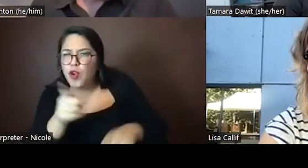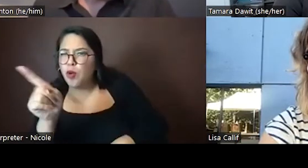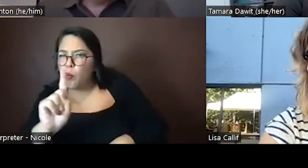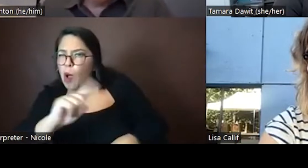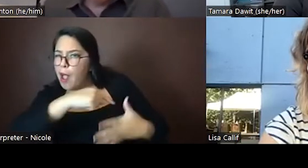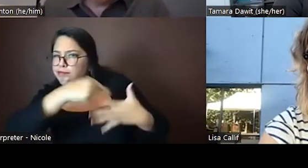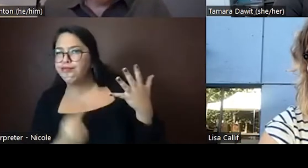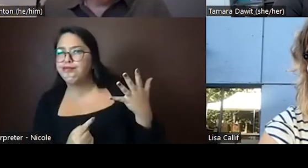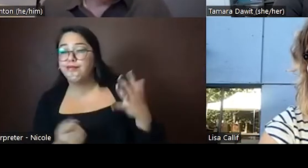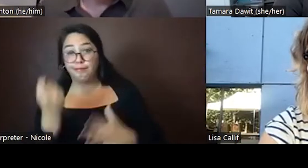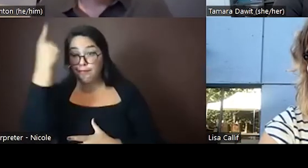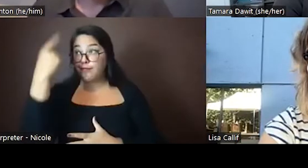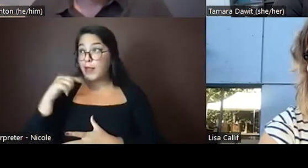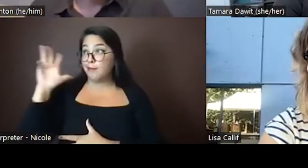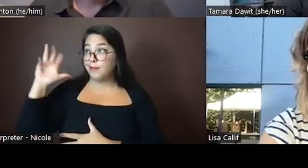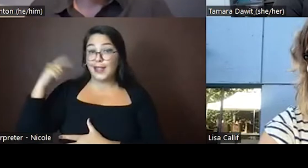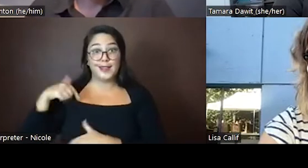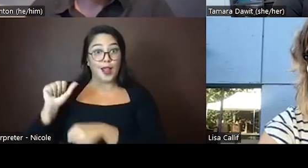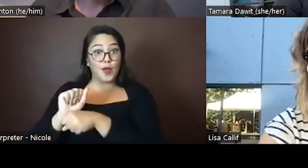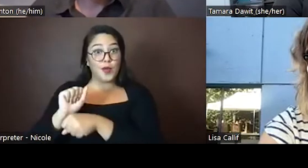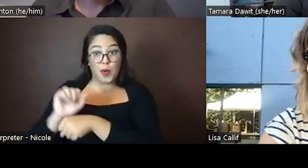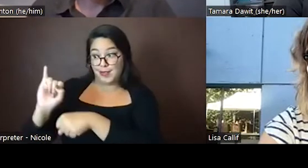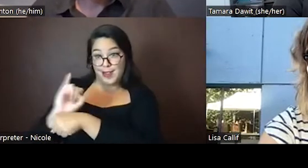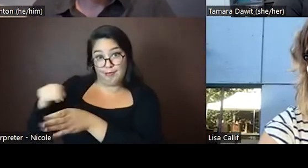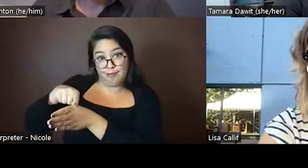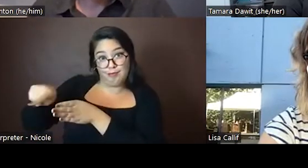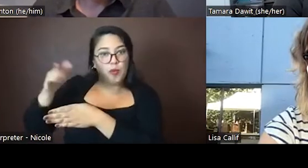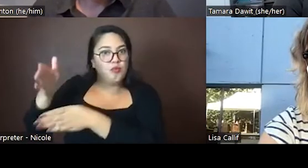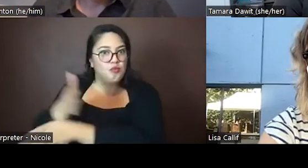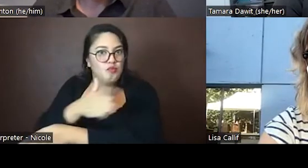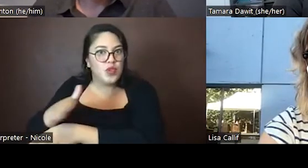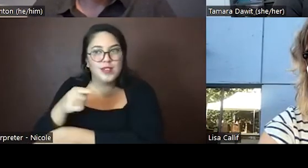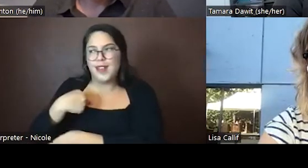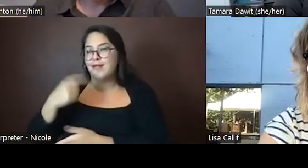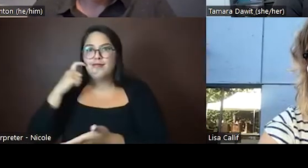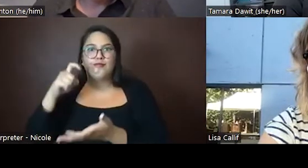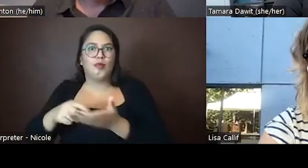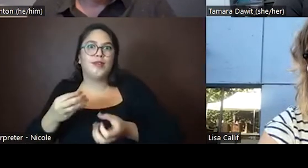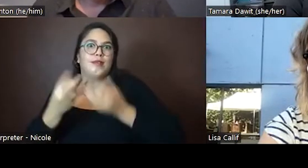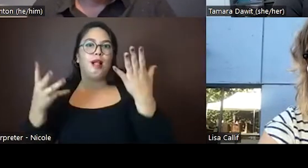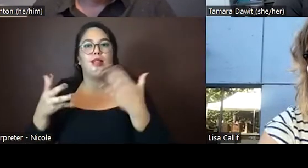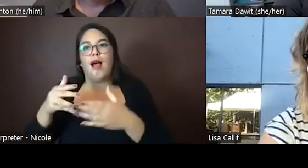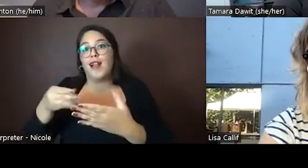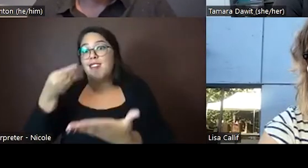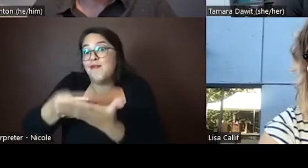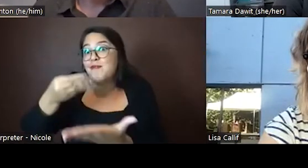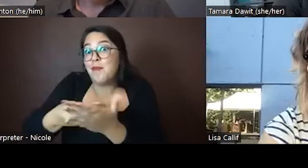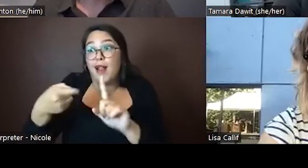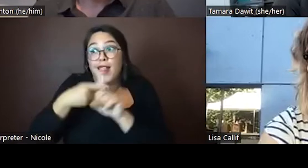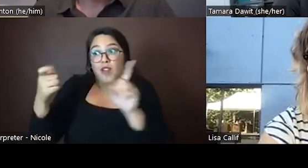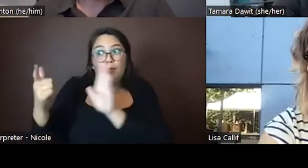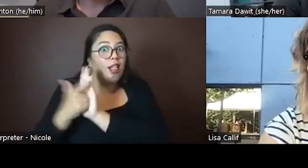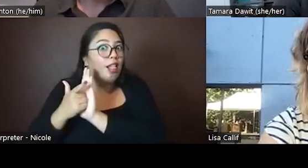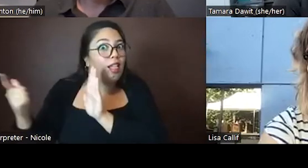previously when I worked in the music industry, all sorts of washing of money from criminal enterprises coming through